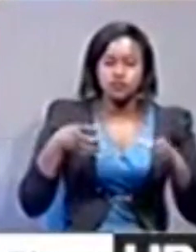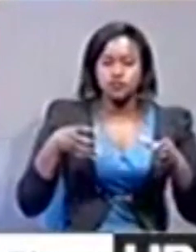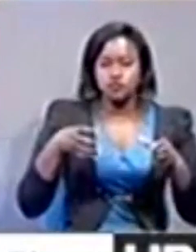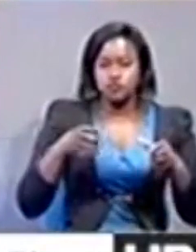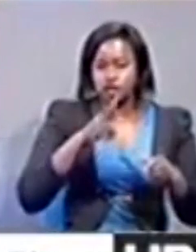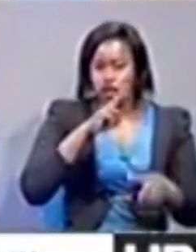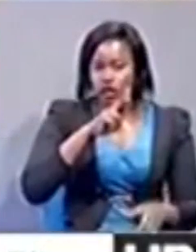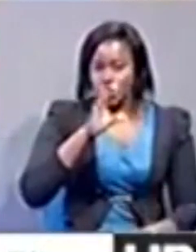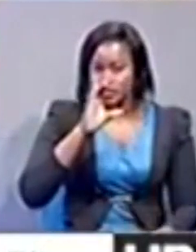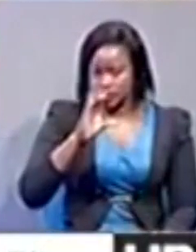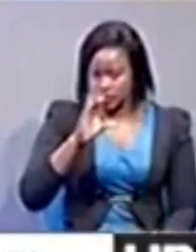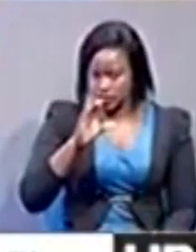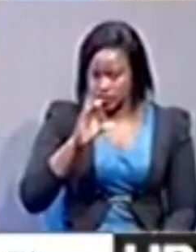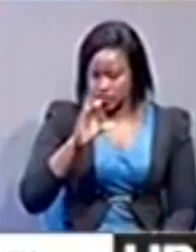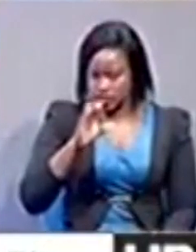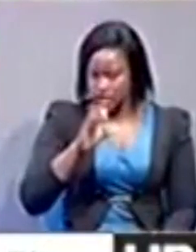RC system.